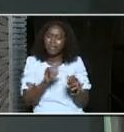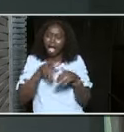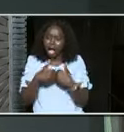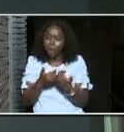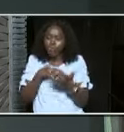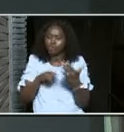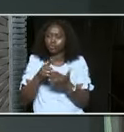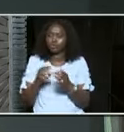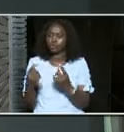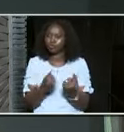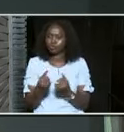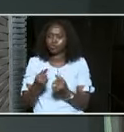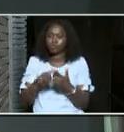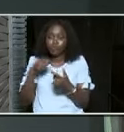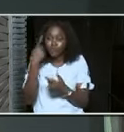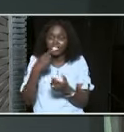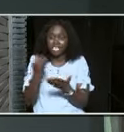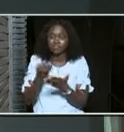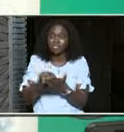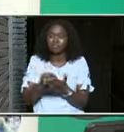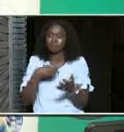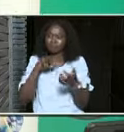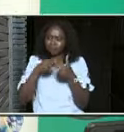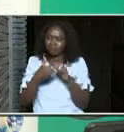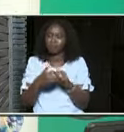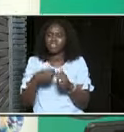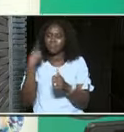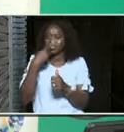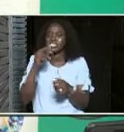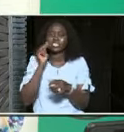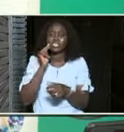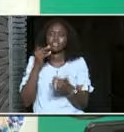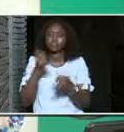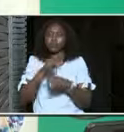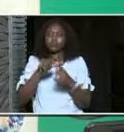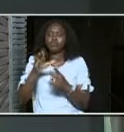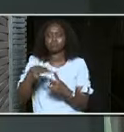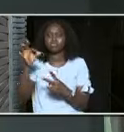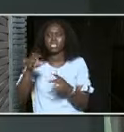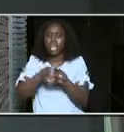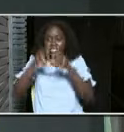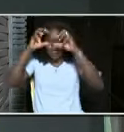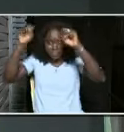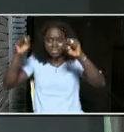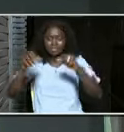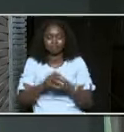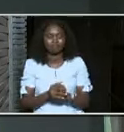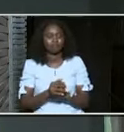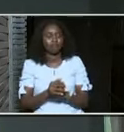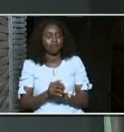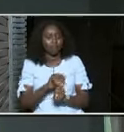the major economic issues facing Nigeria today if you are elected as president? Yes. You see,